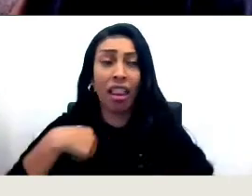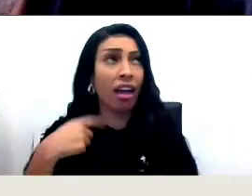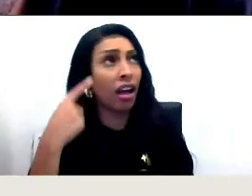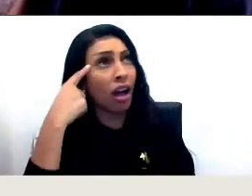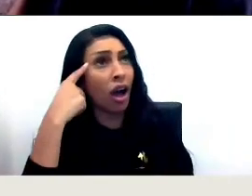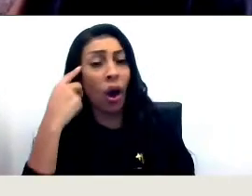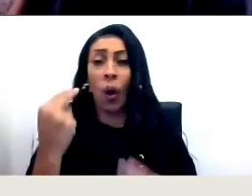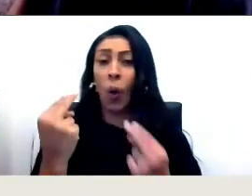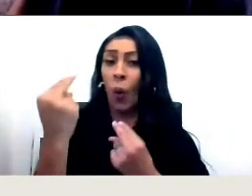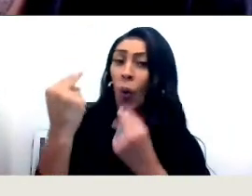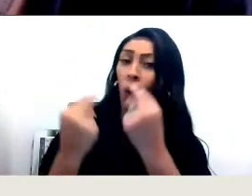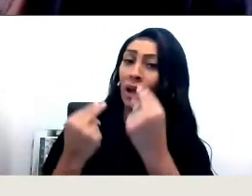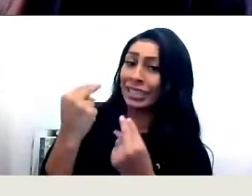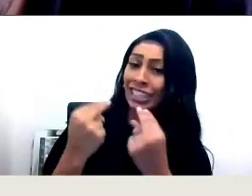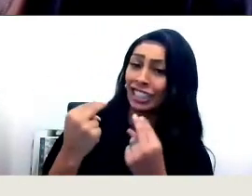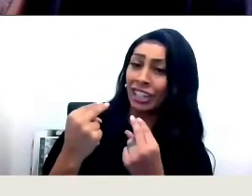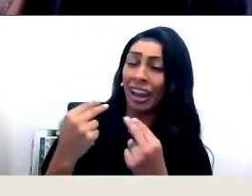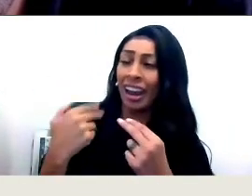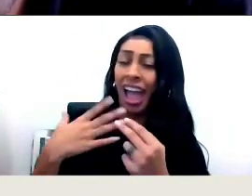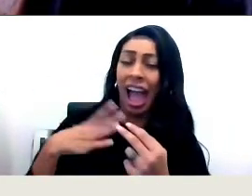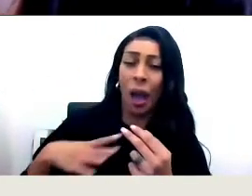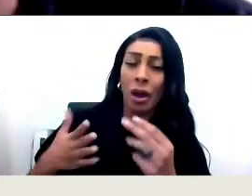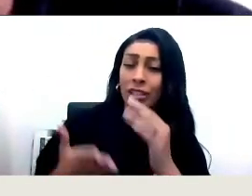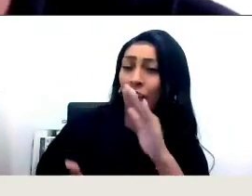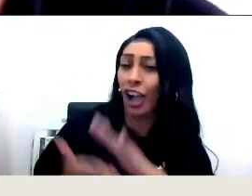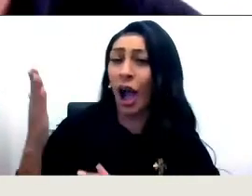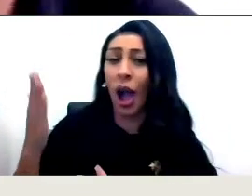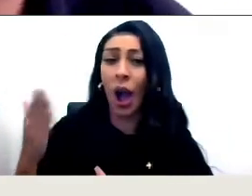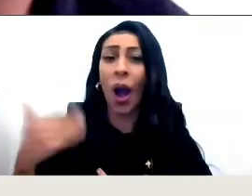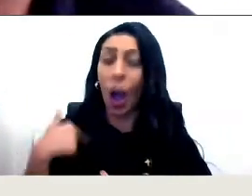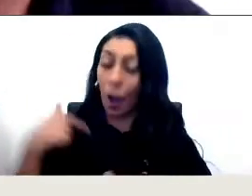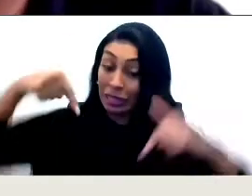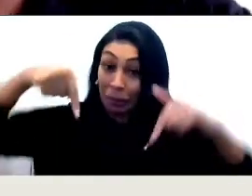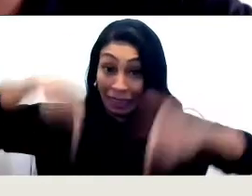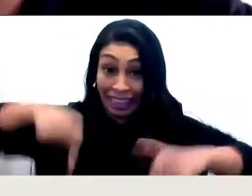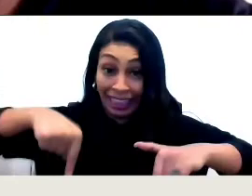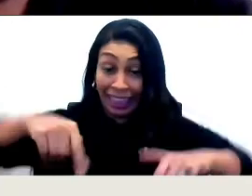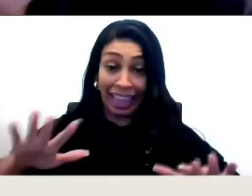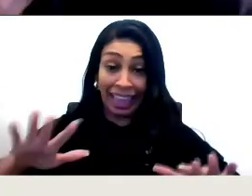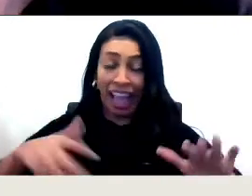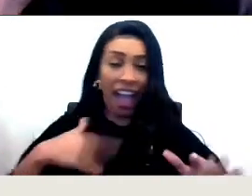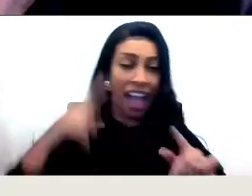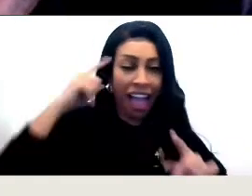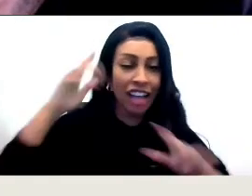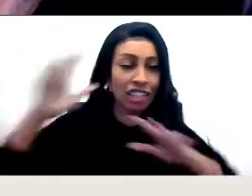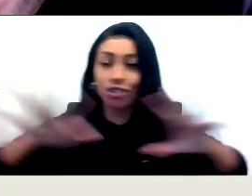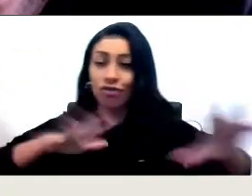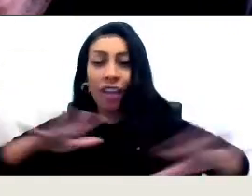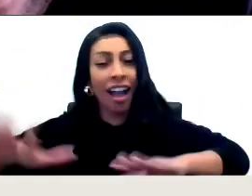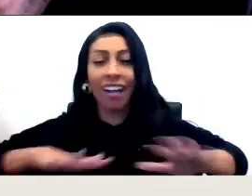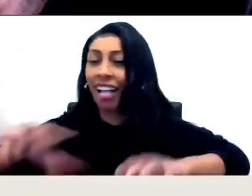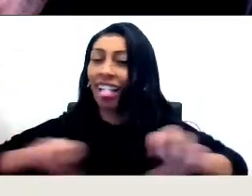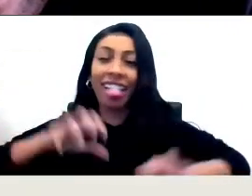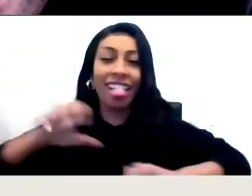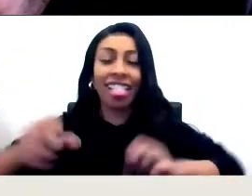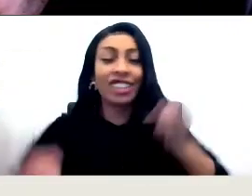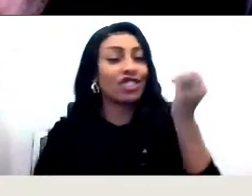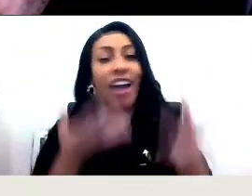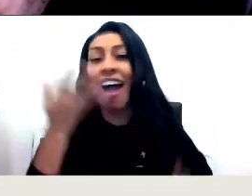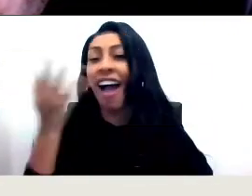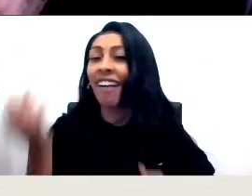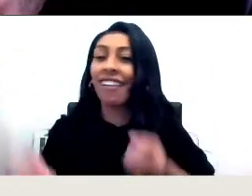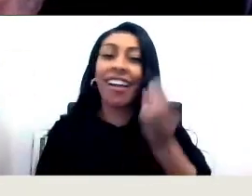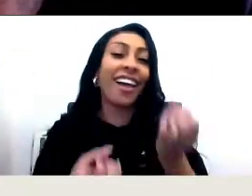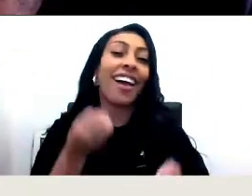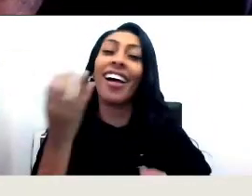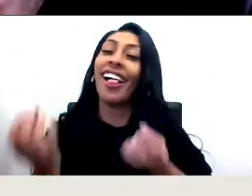got an audition for something else. I'm like, I want it to go away. I want to be just here, you know. I really struggle to like juggle those things